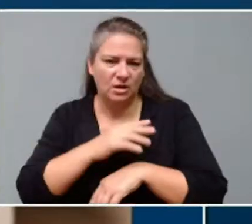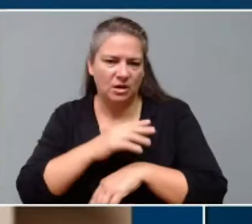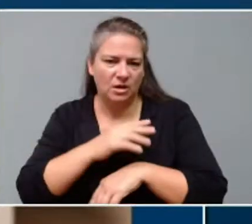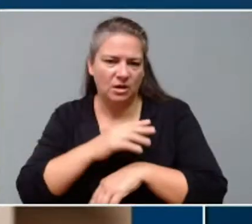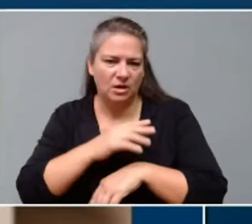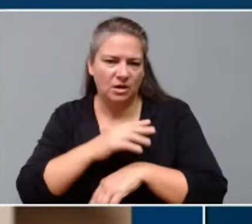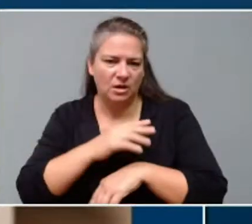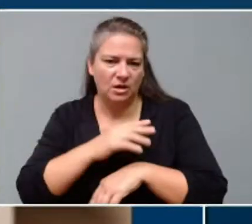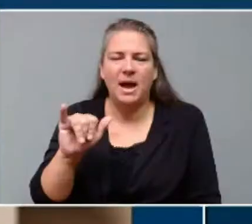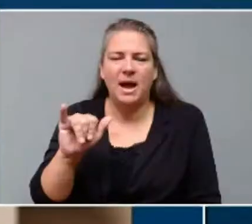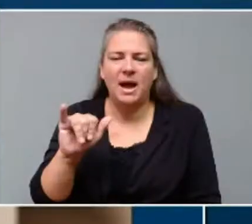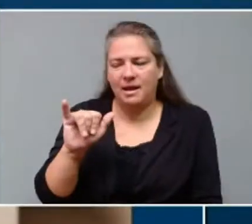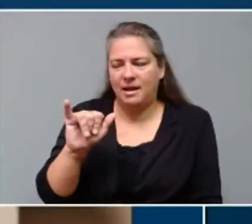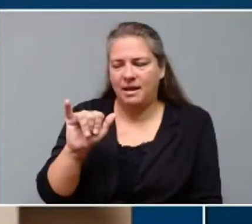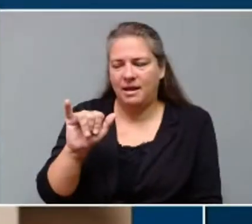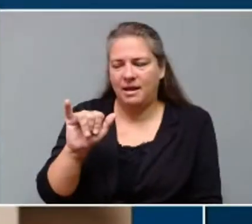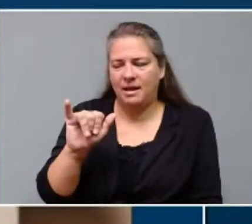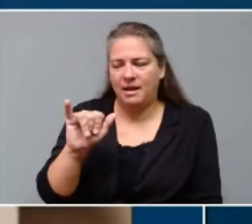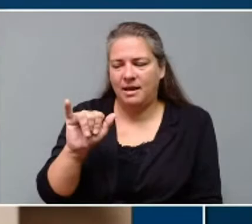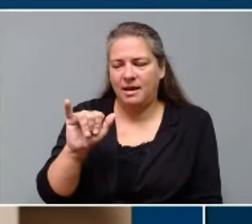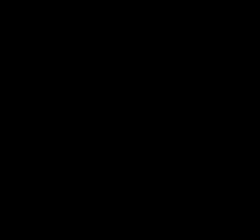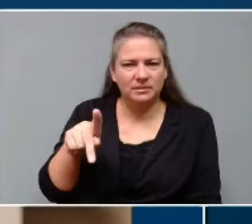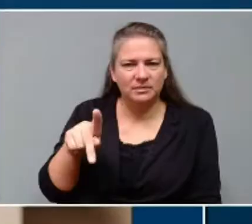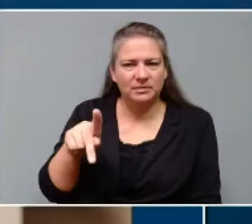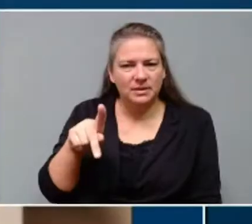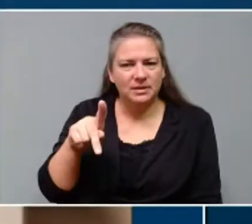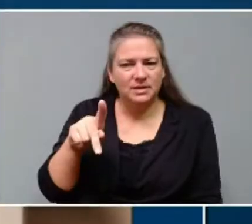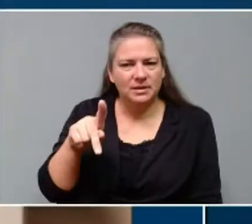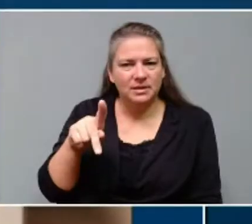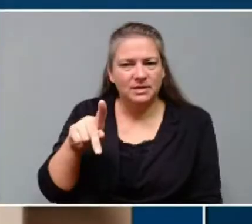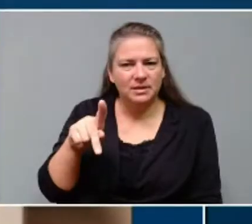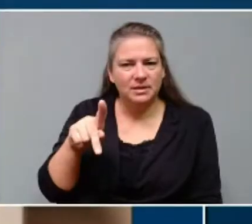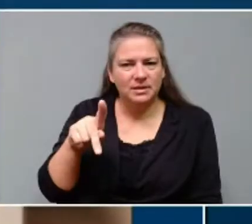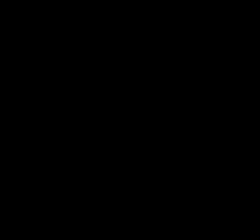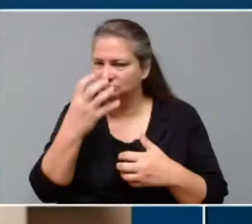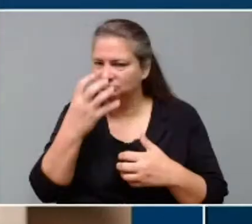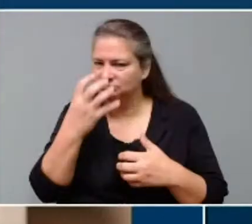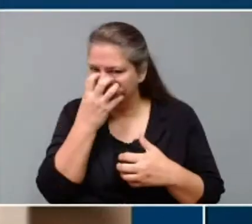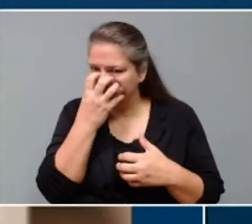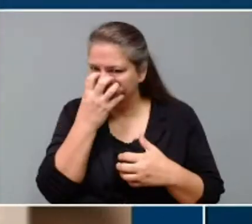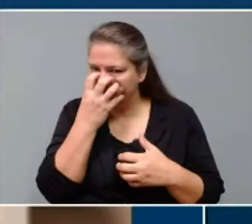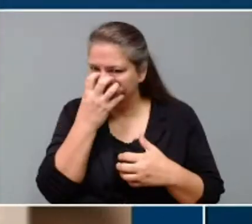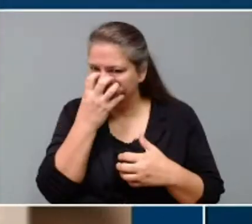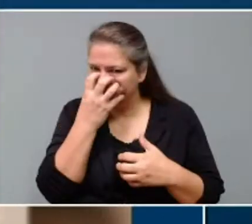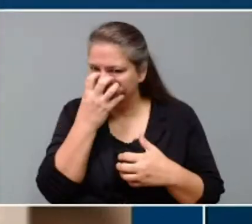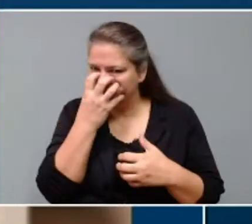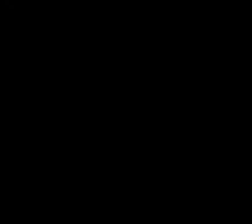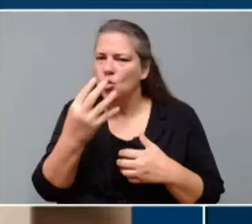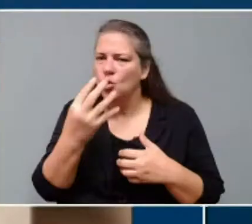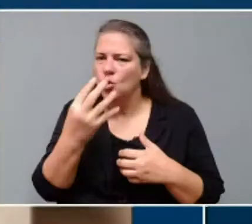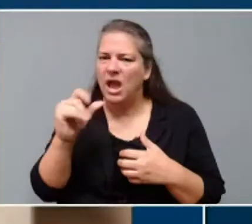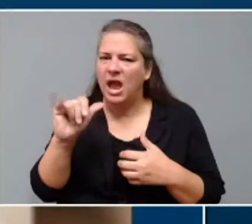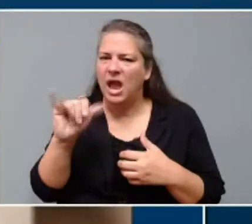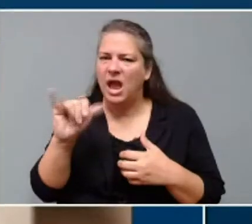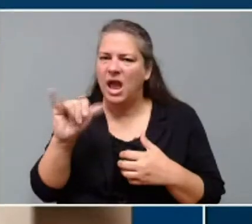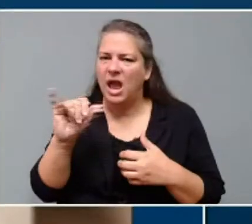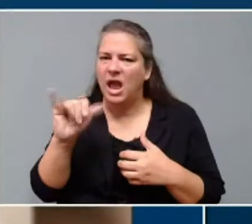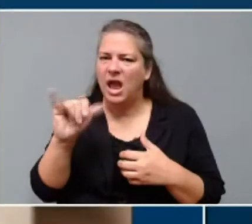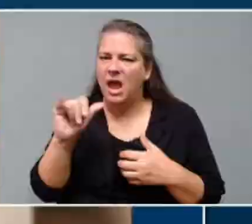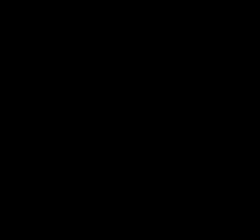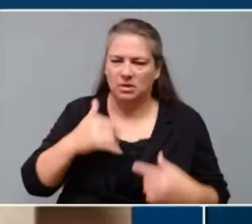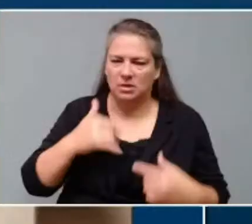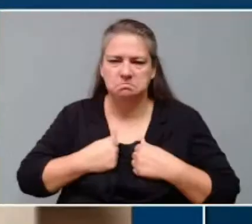a mask that covers your nose and your mouth and forces air. It really helps you breathe and opens your lungs back